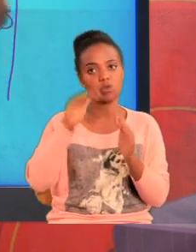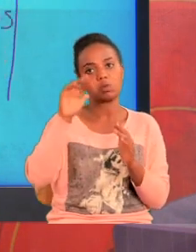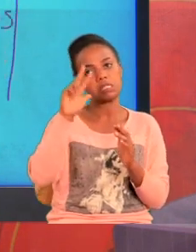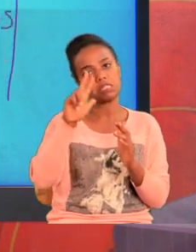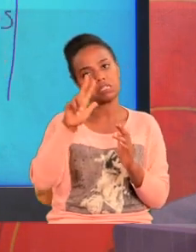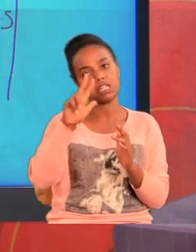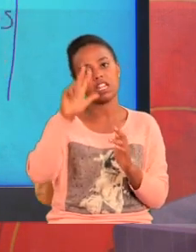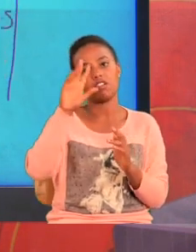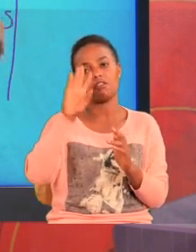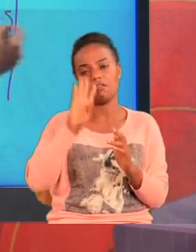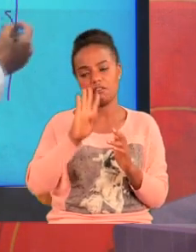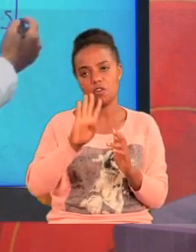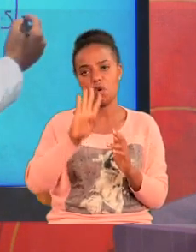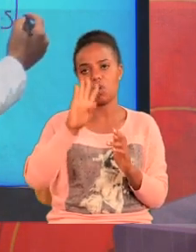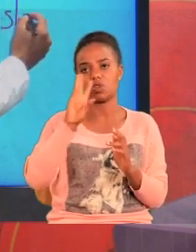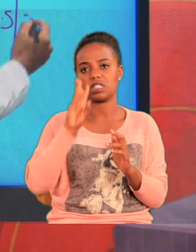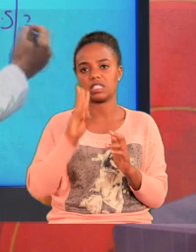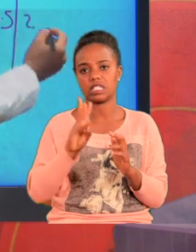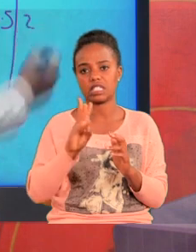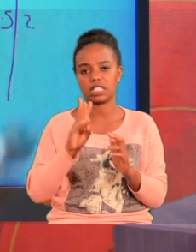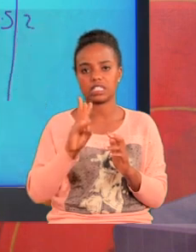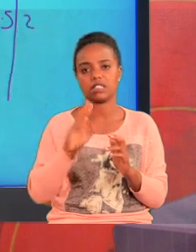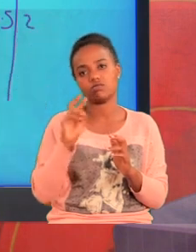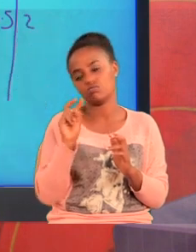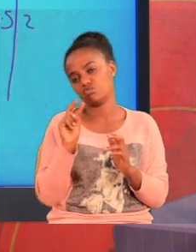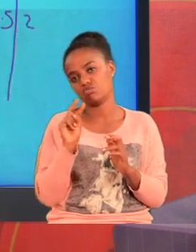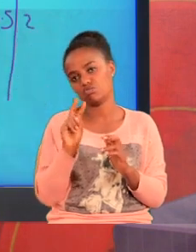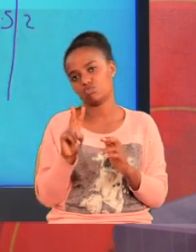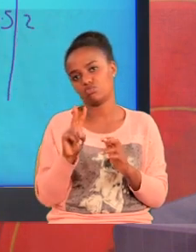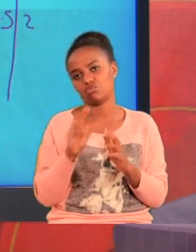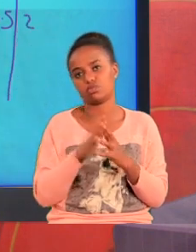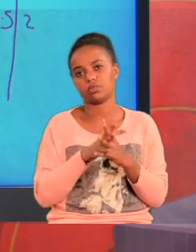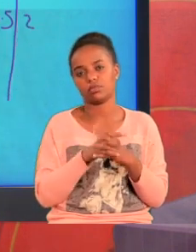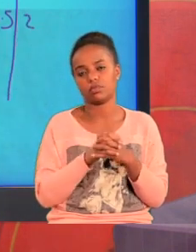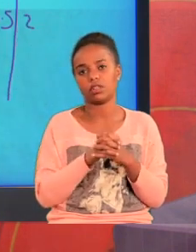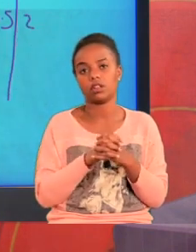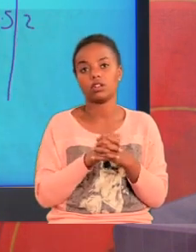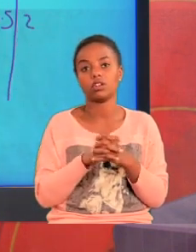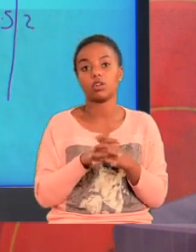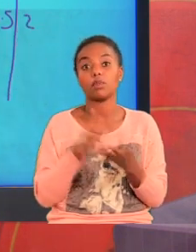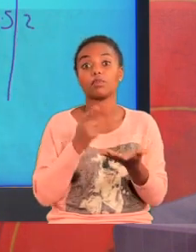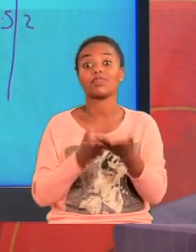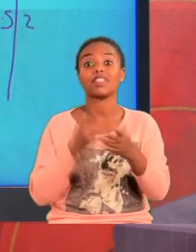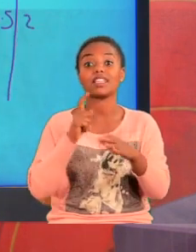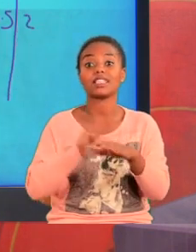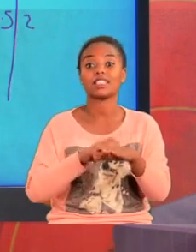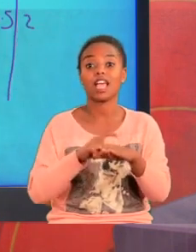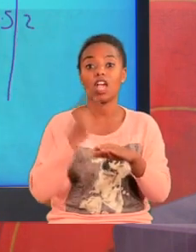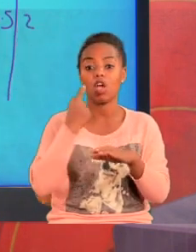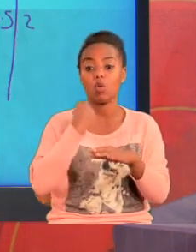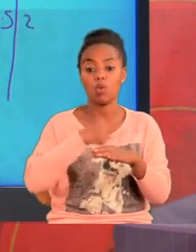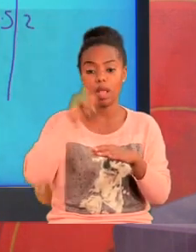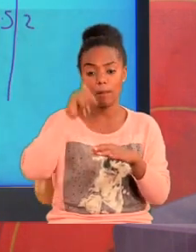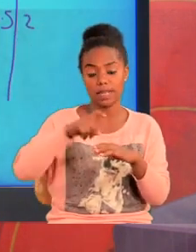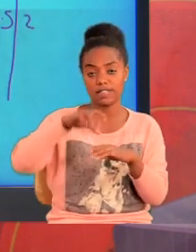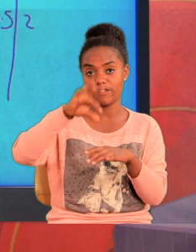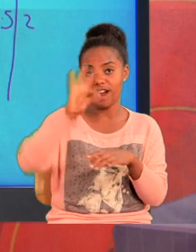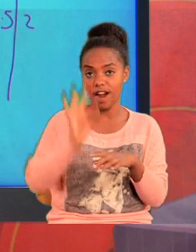6. Assume this to be 2. So in this case, we need to